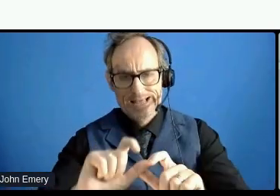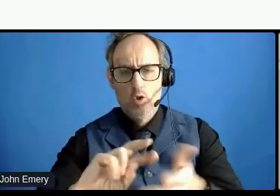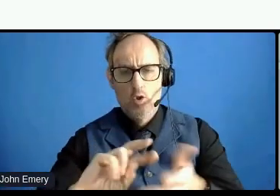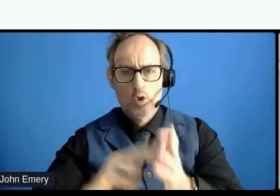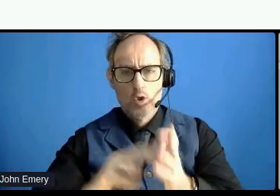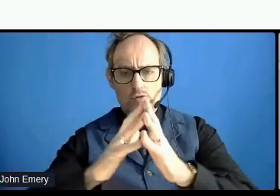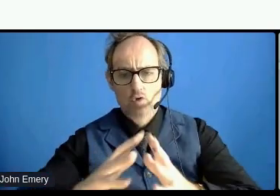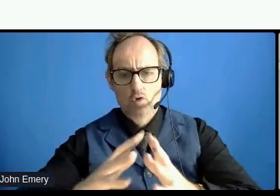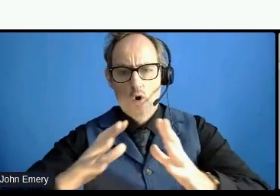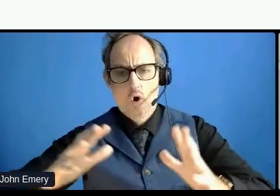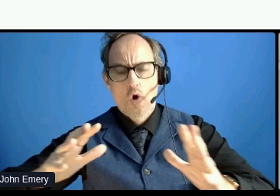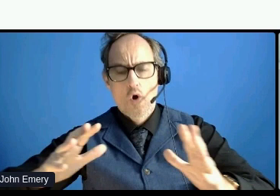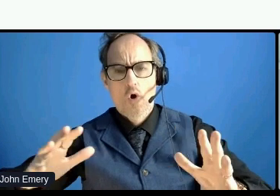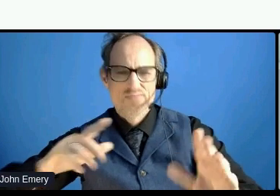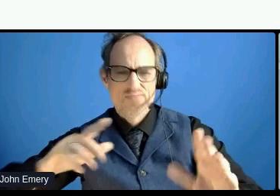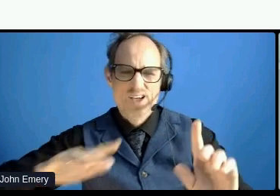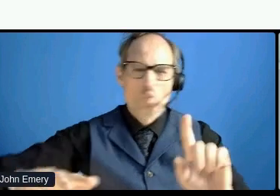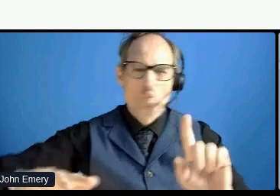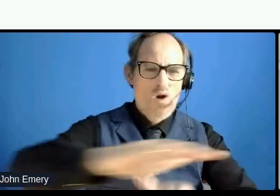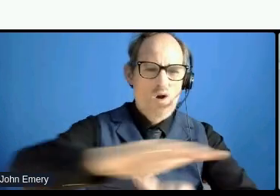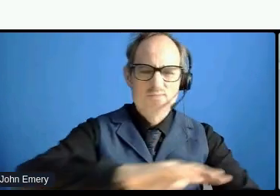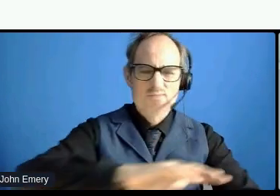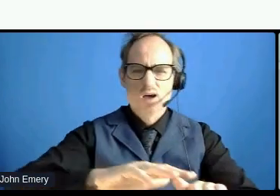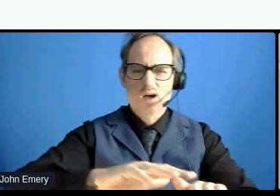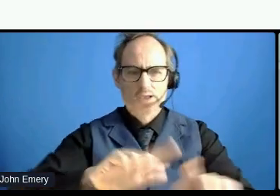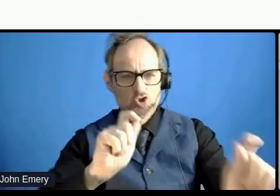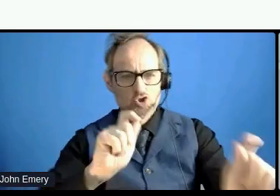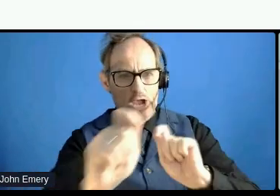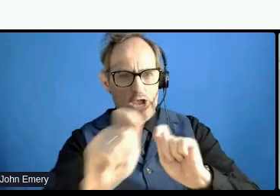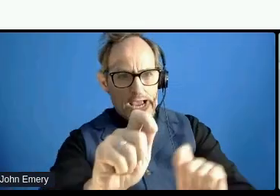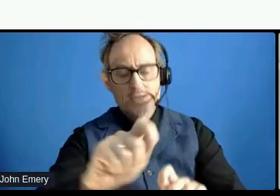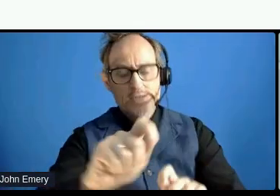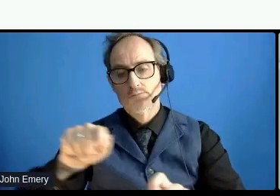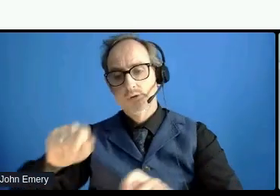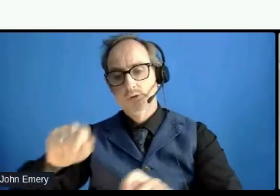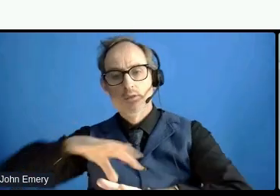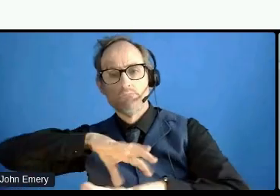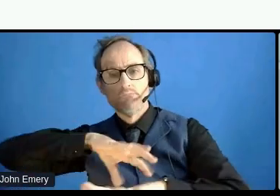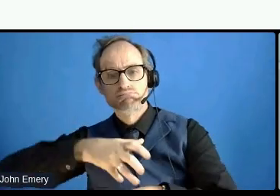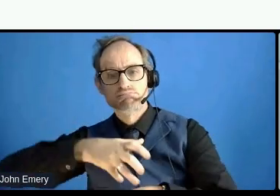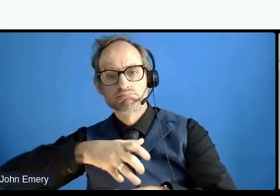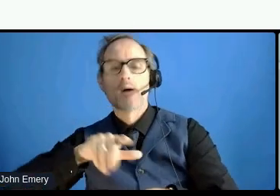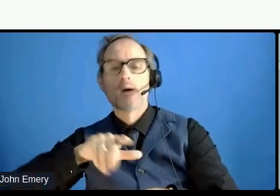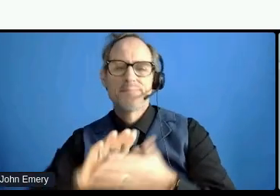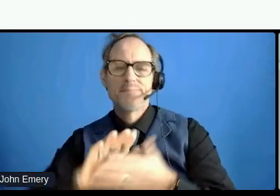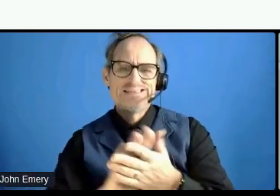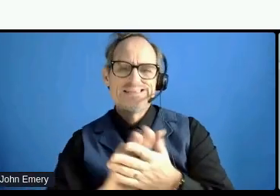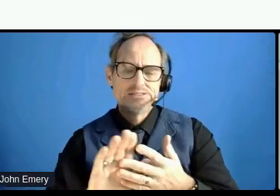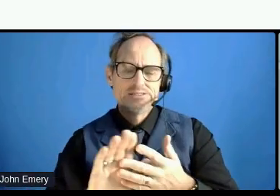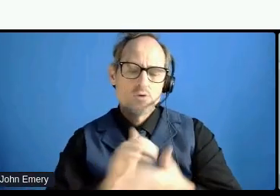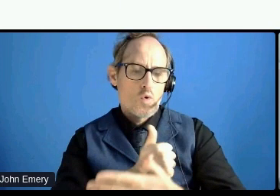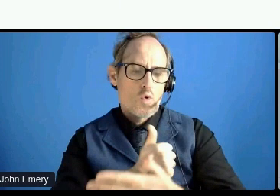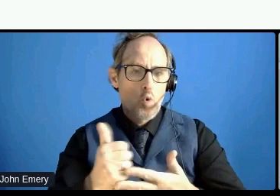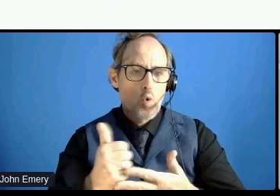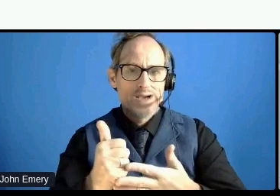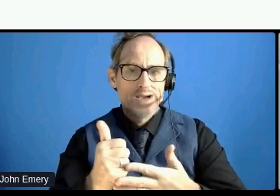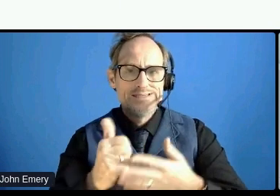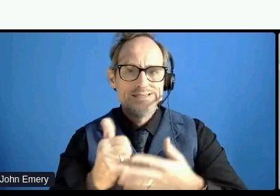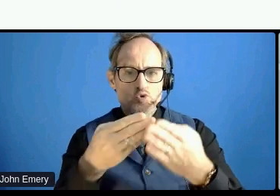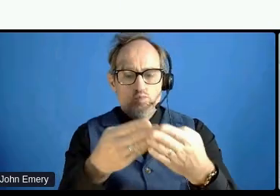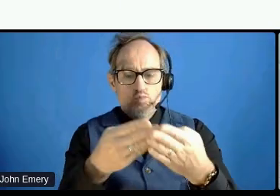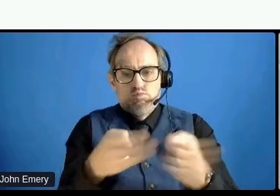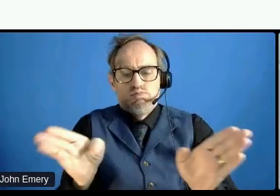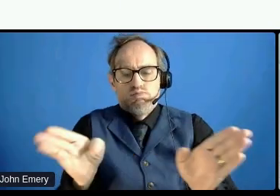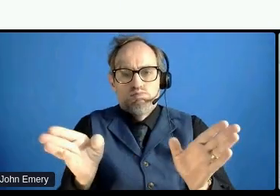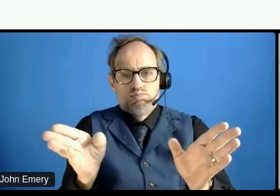world around them. And the quote goes on to say, we're always listening and open to improving on this. So to our